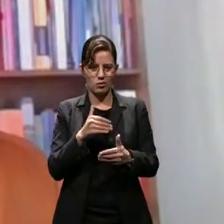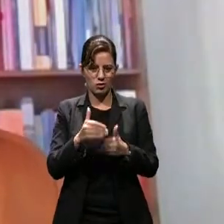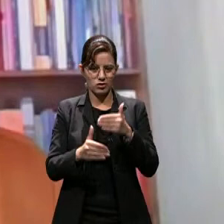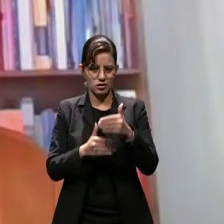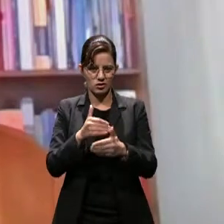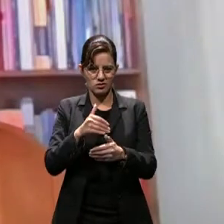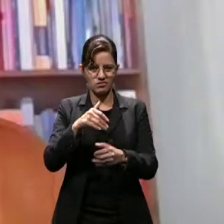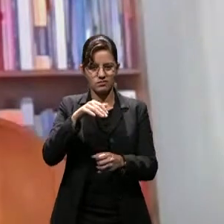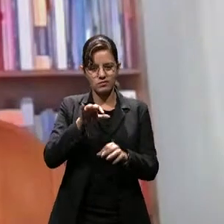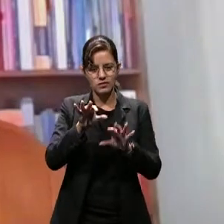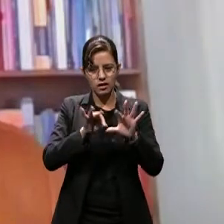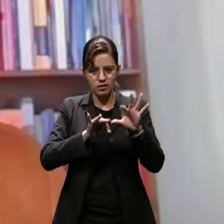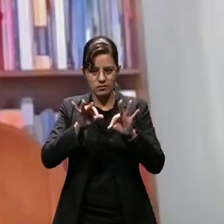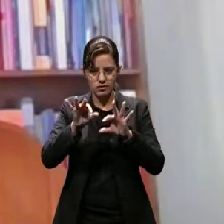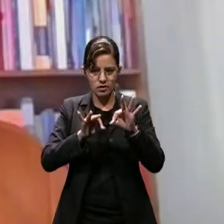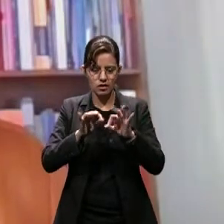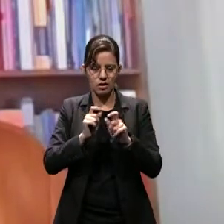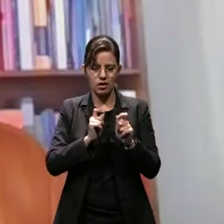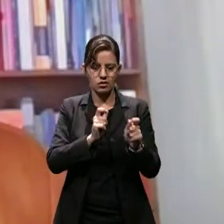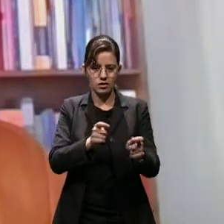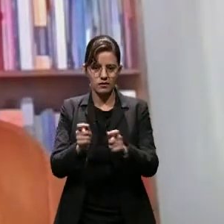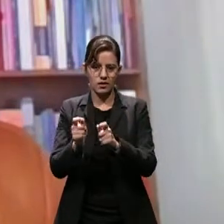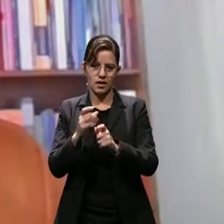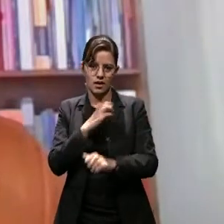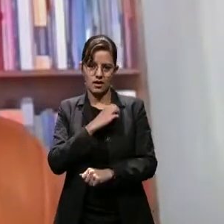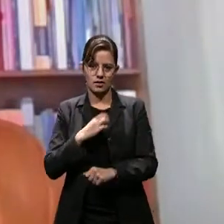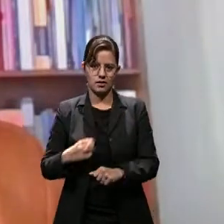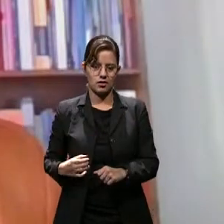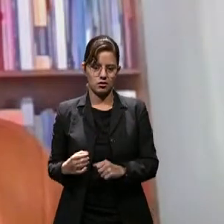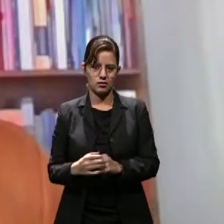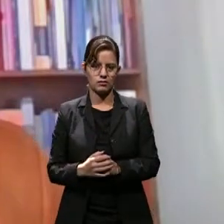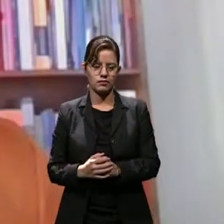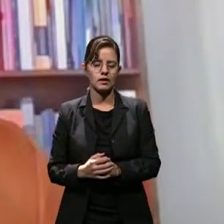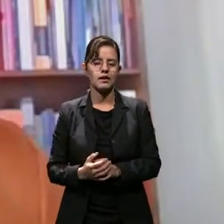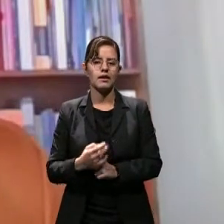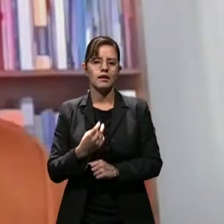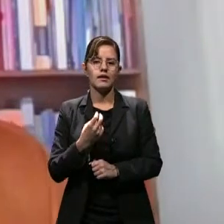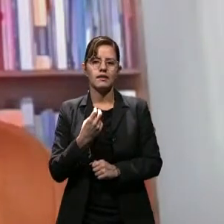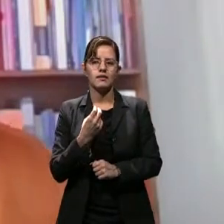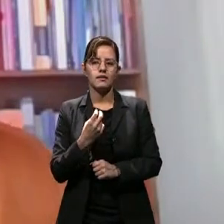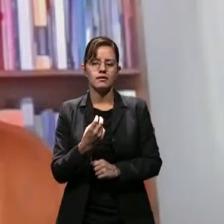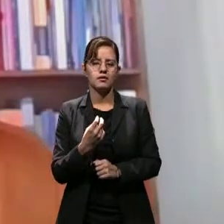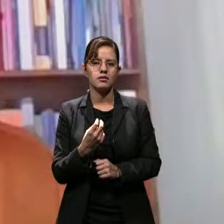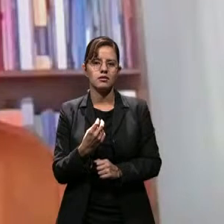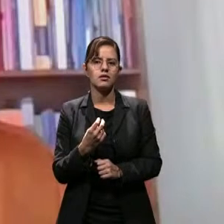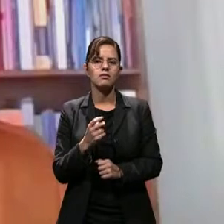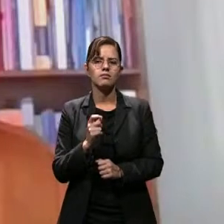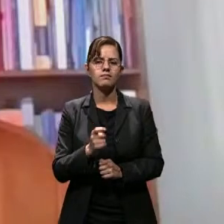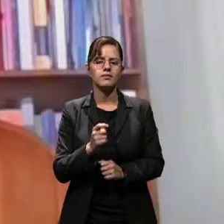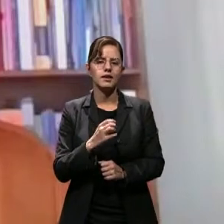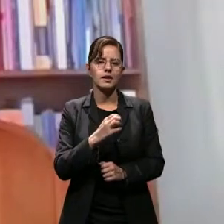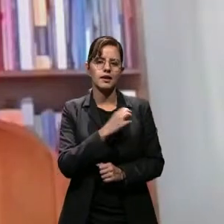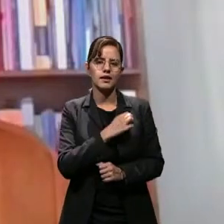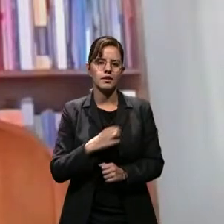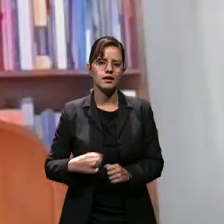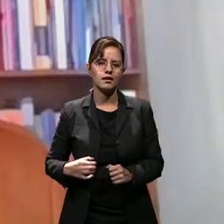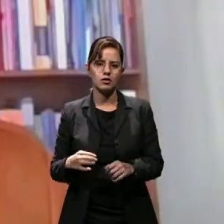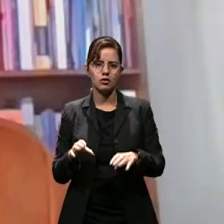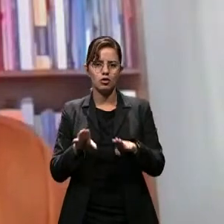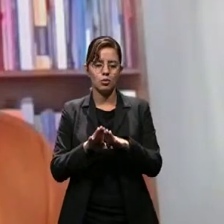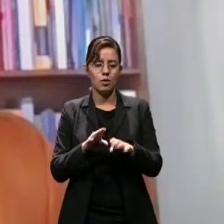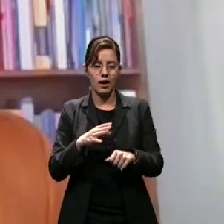selection processes for the appointment of candidacies. And it has to do with this element